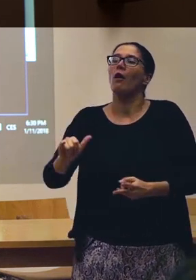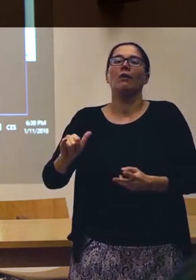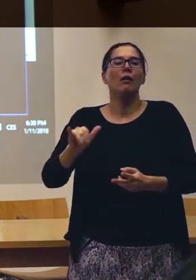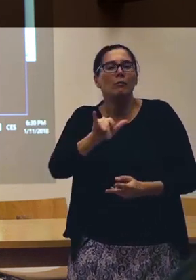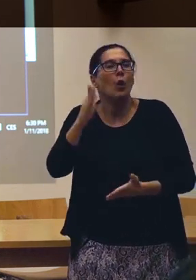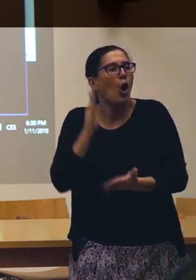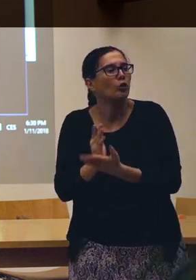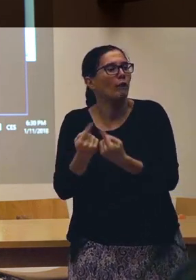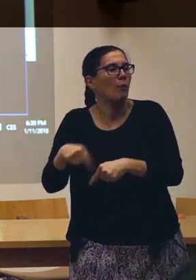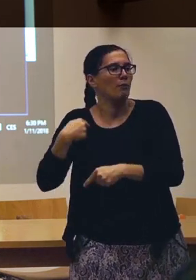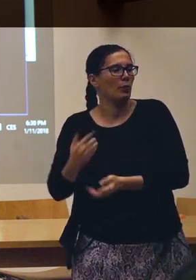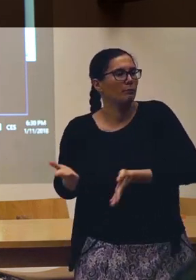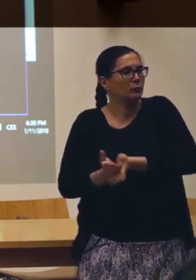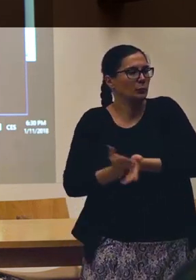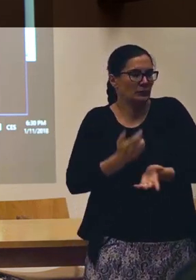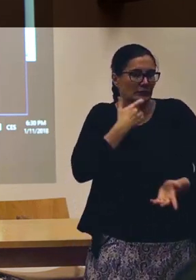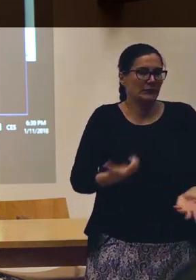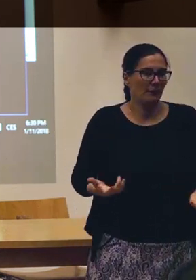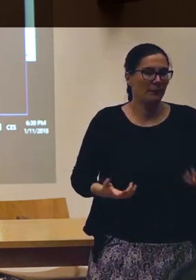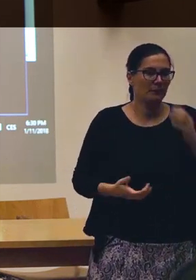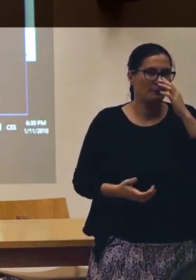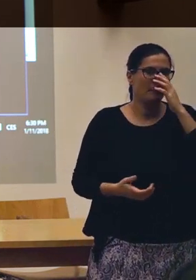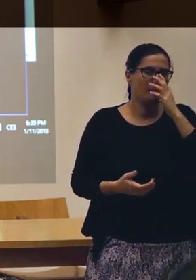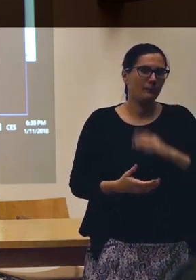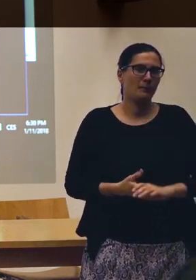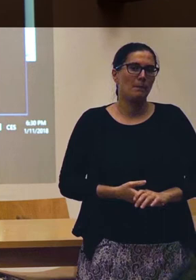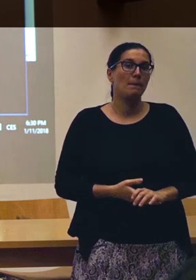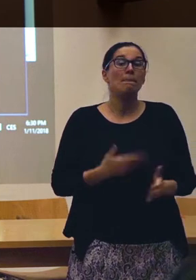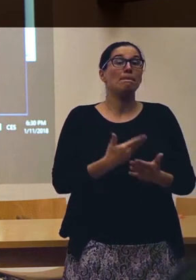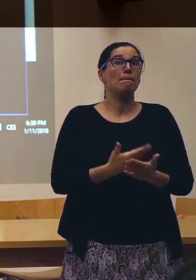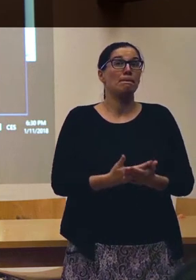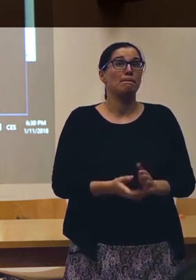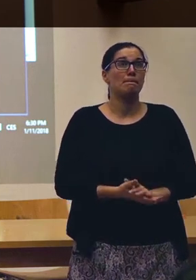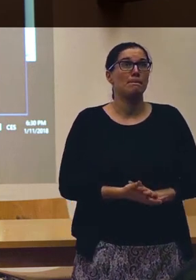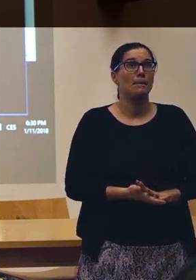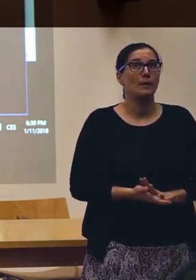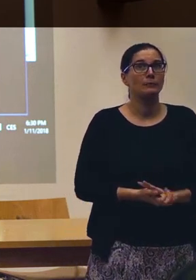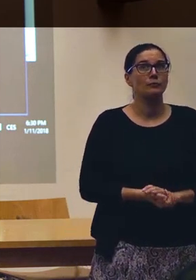the beginning to have an angle to developing on the independent